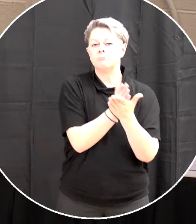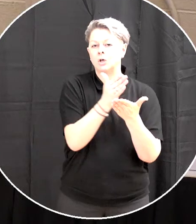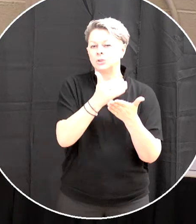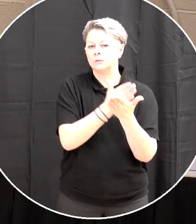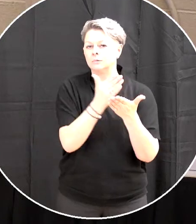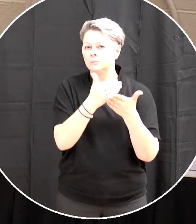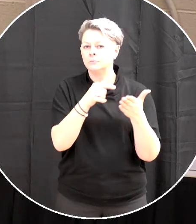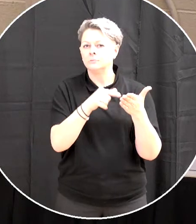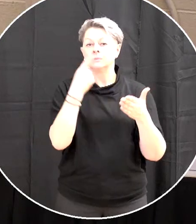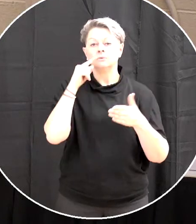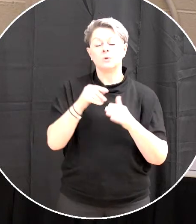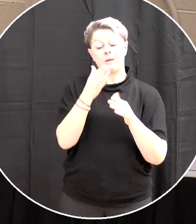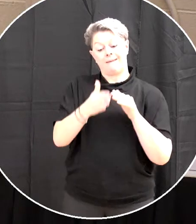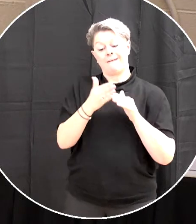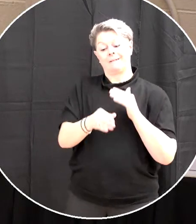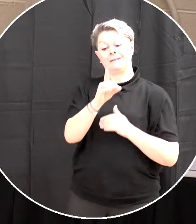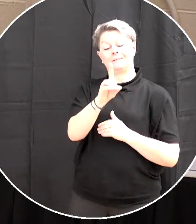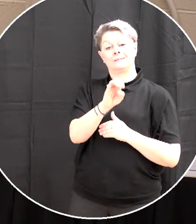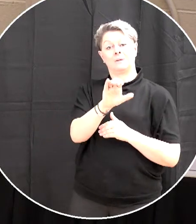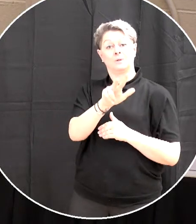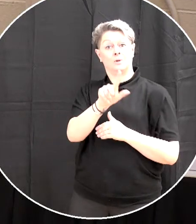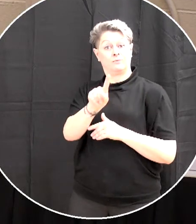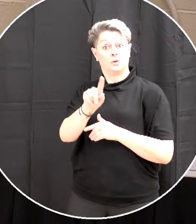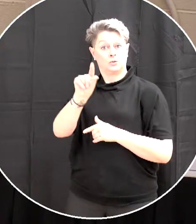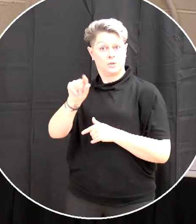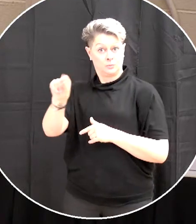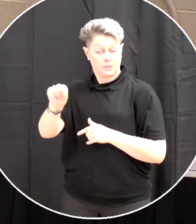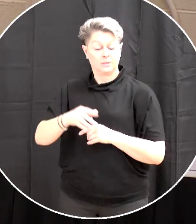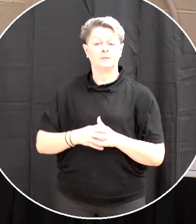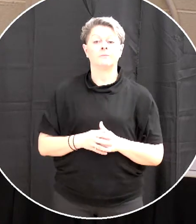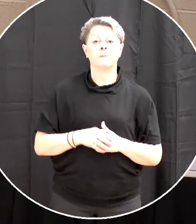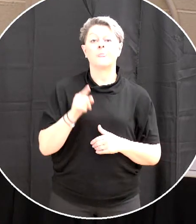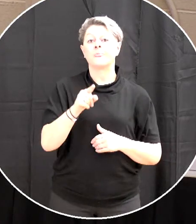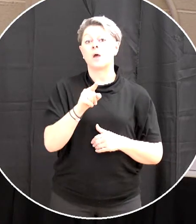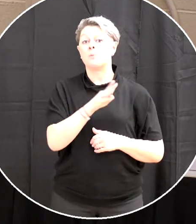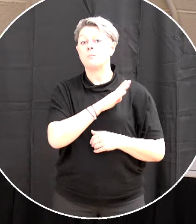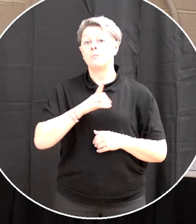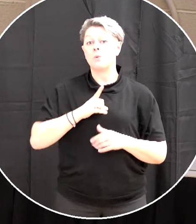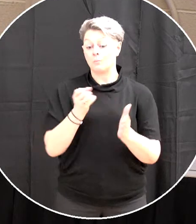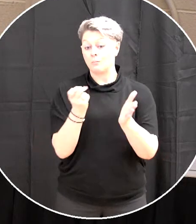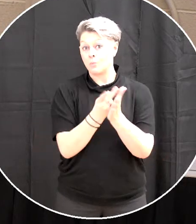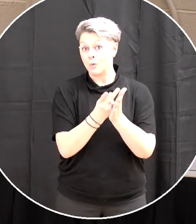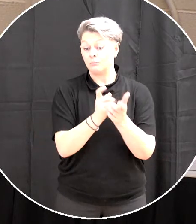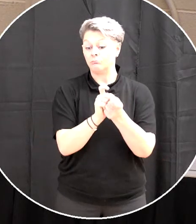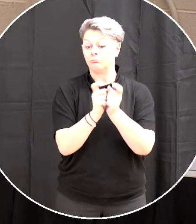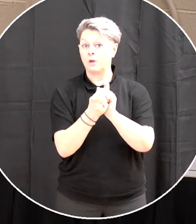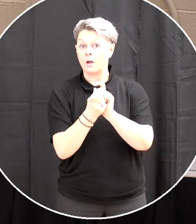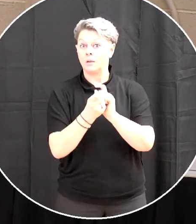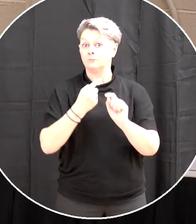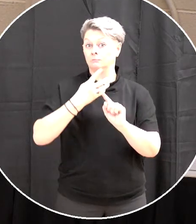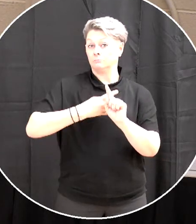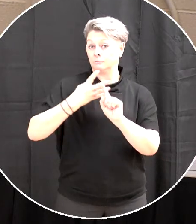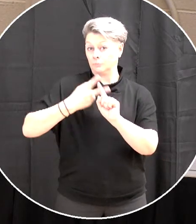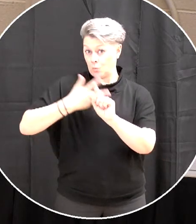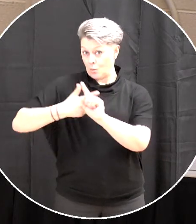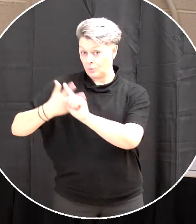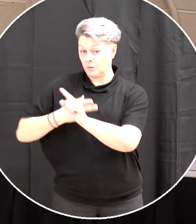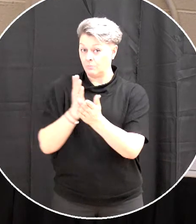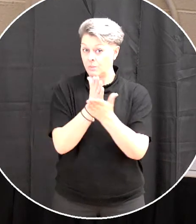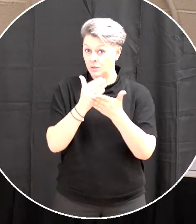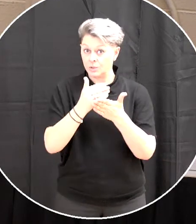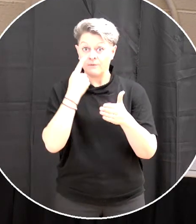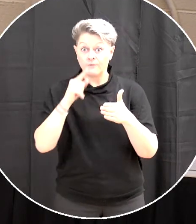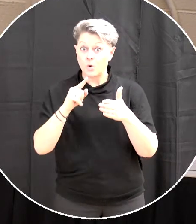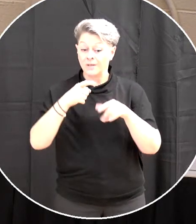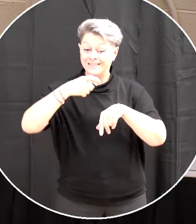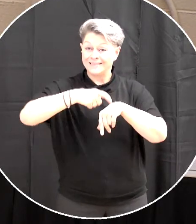December 31st, 2020. Motion number one is the board approve the revised quarterly budget status update for the period